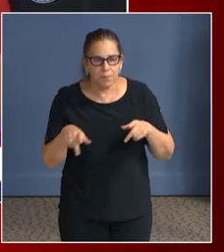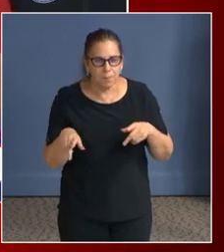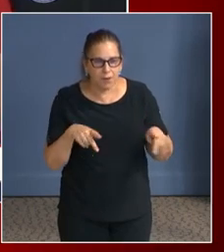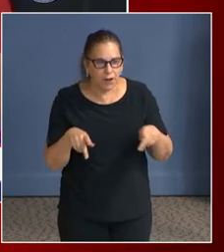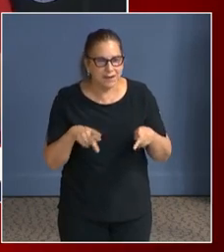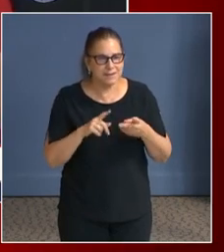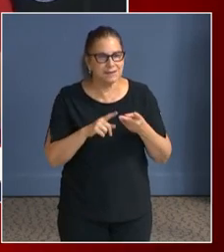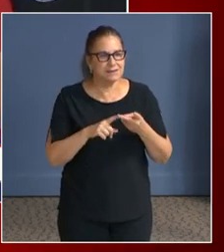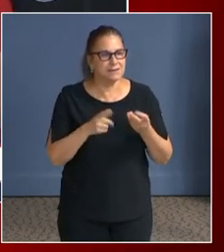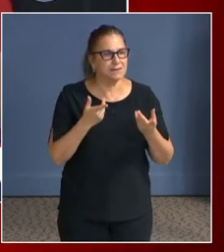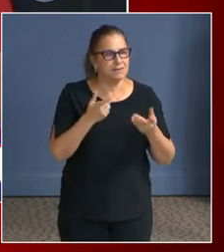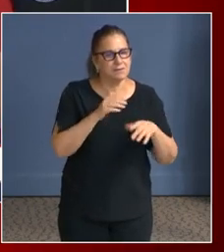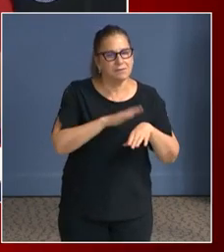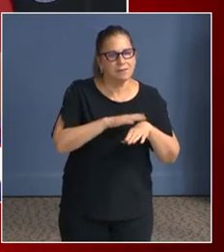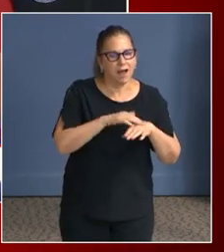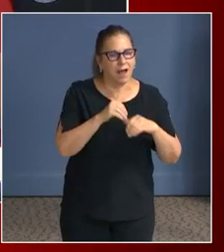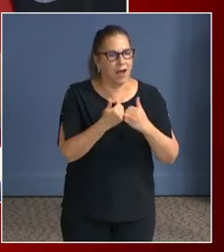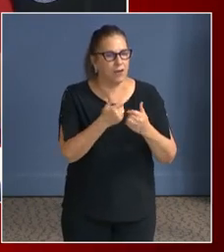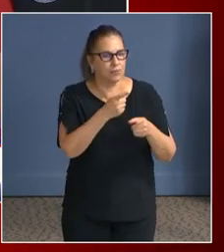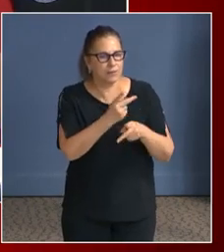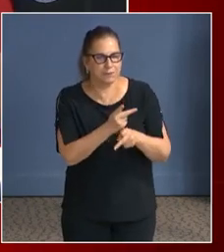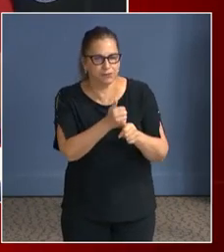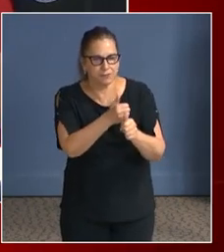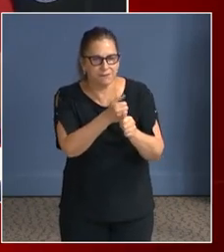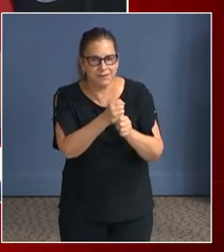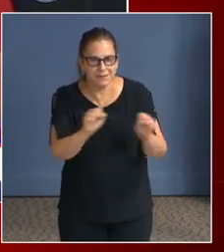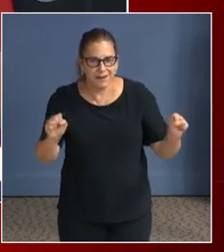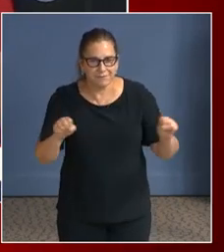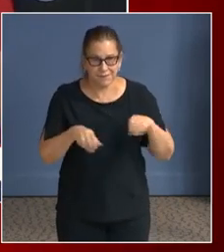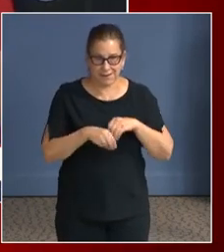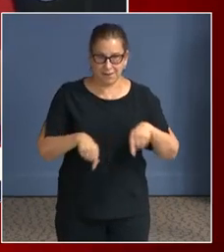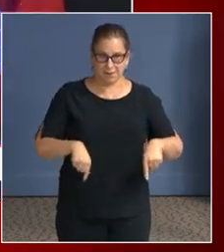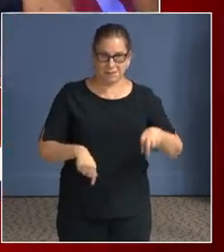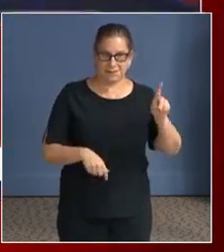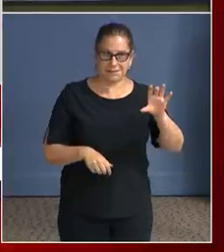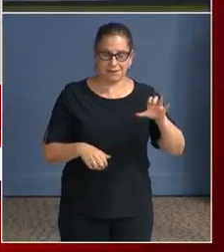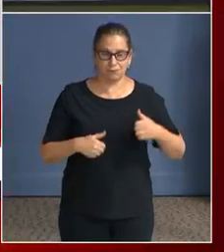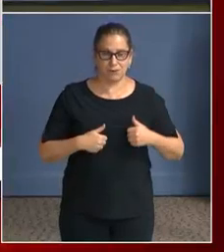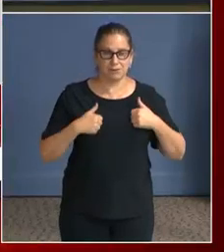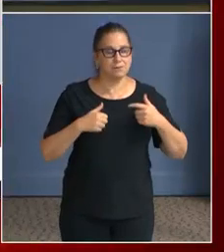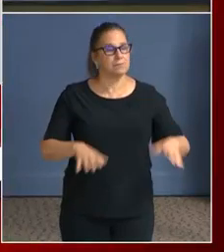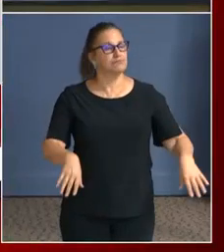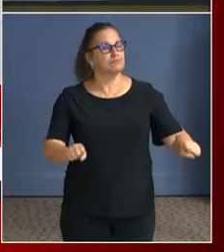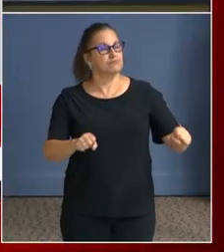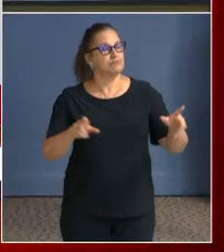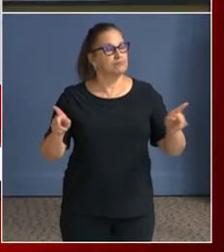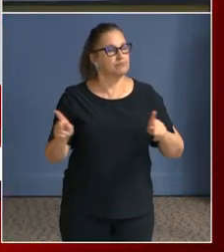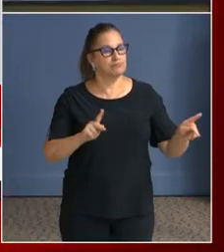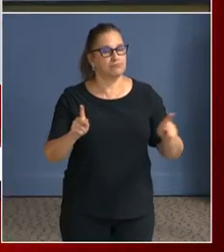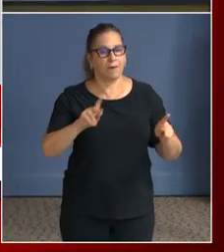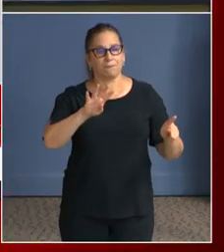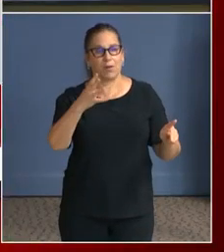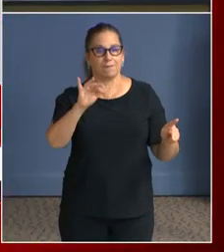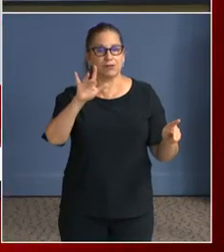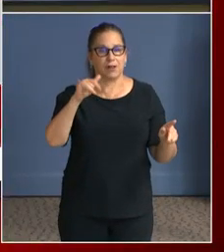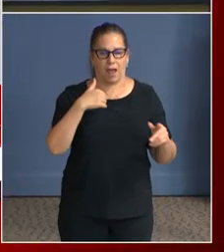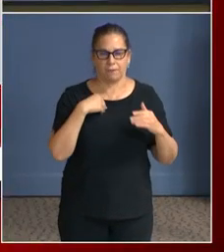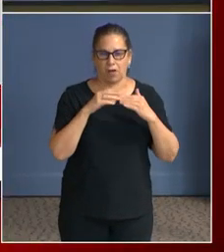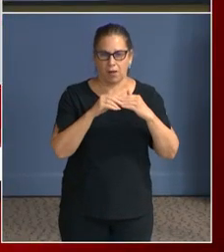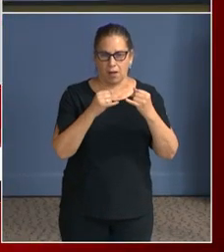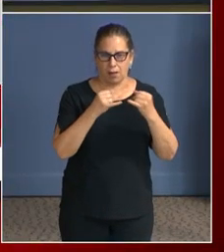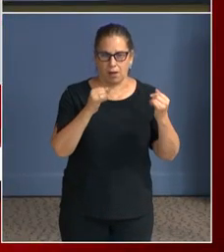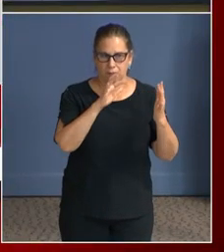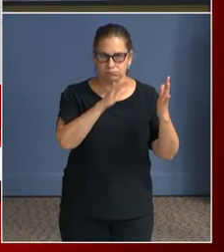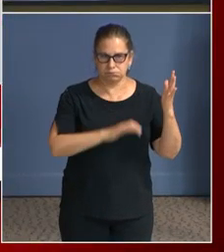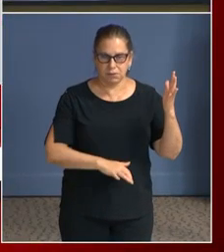check that guidance, be mindful of events that you're hosting at your home or events that you will be